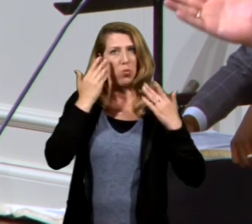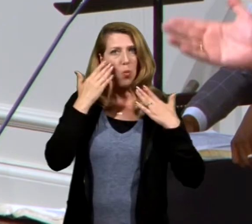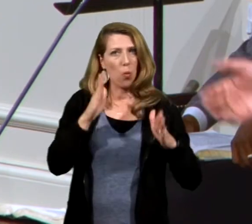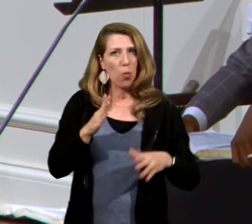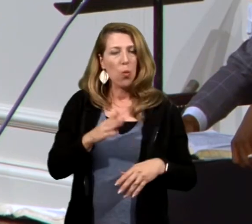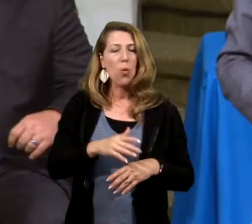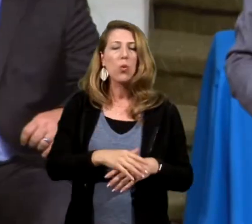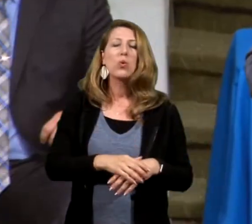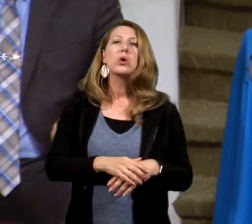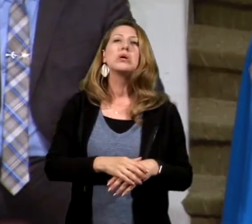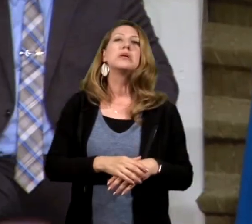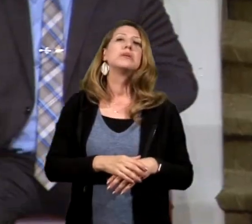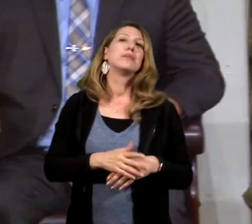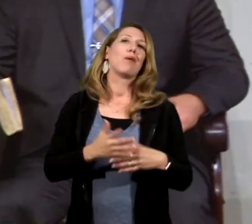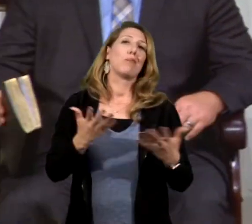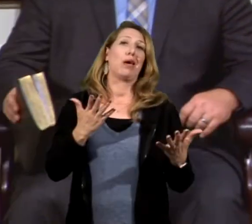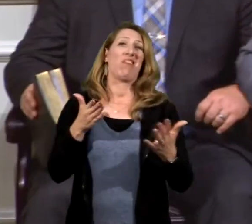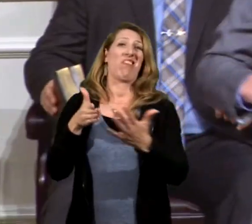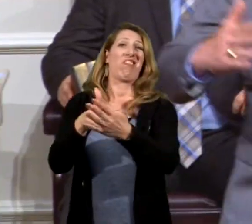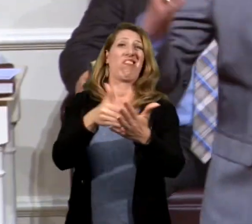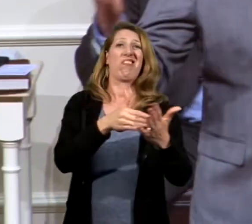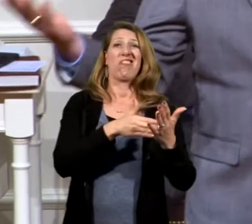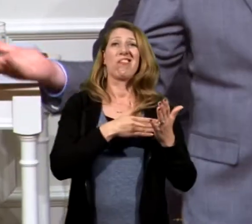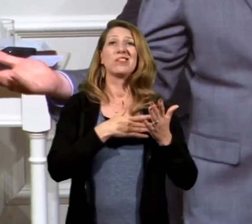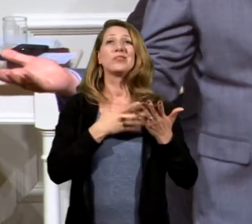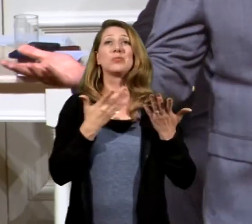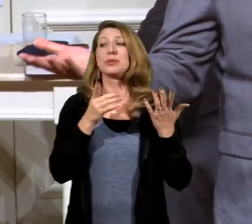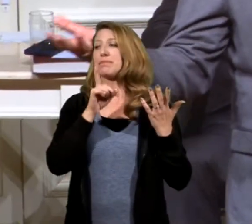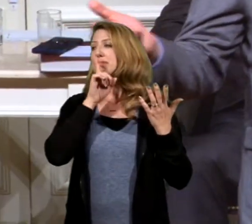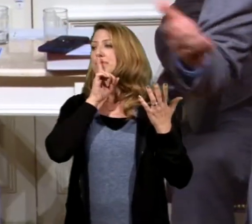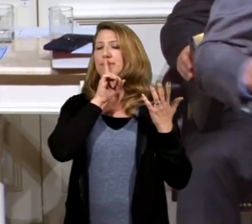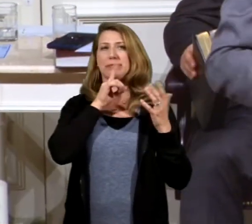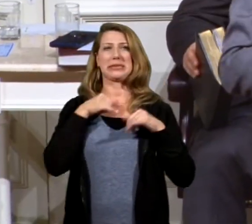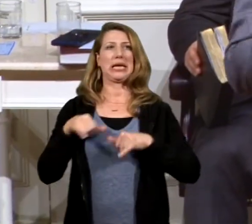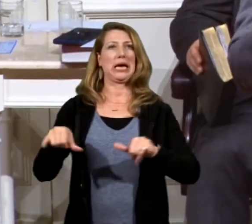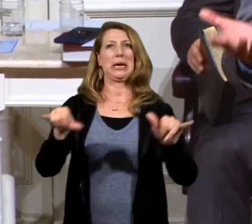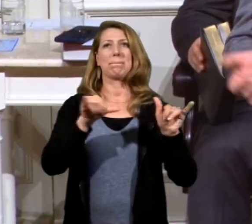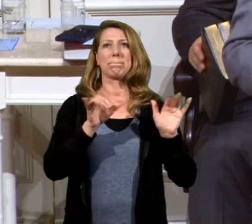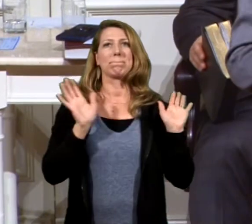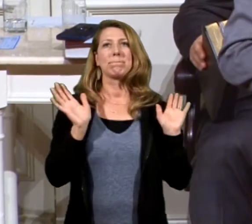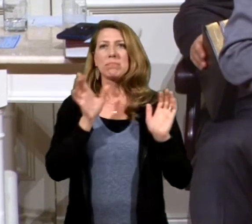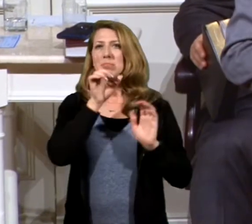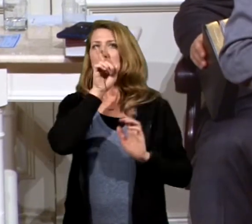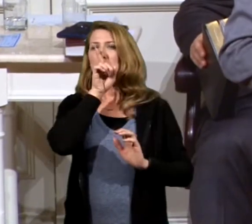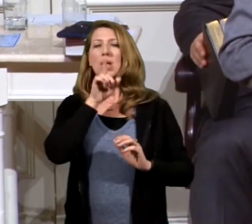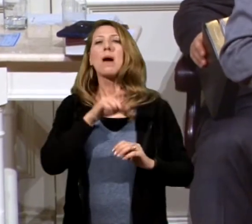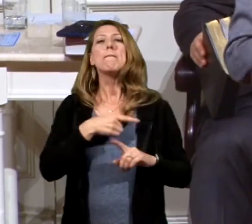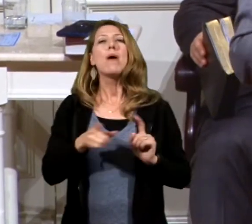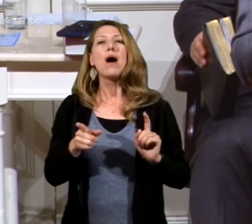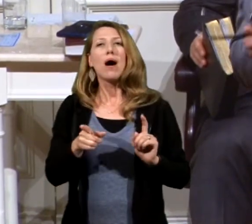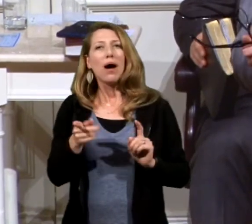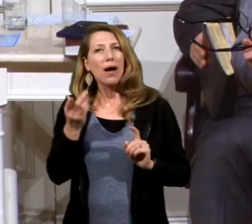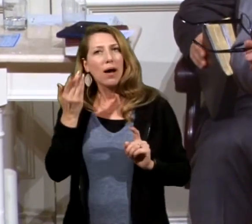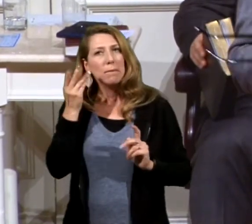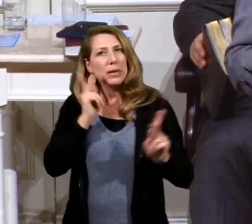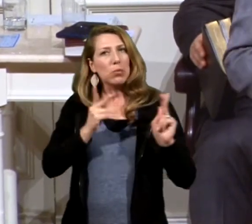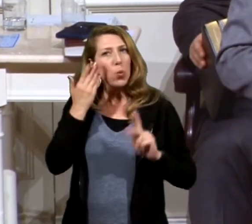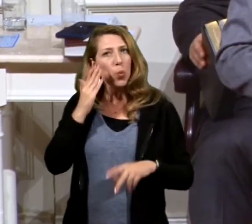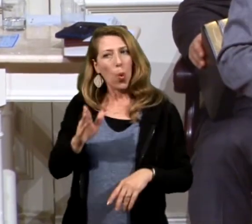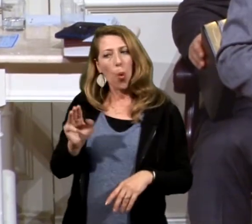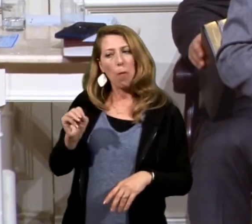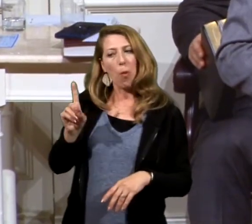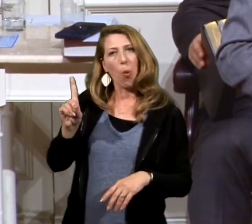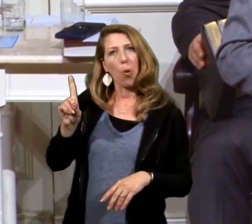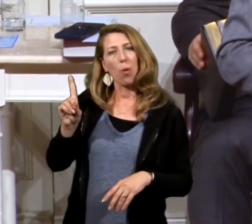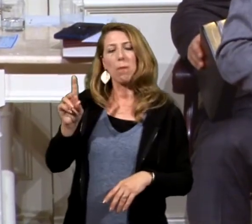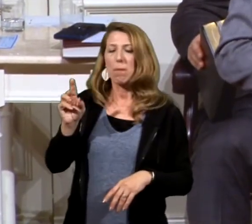was just better anti-Semitism just to be like everybody else. But I don't think everybody knows that Mordecai is a Jew, and they